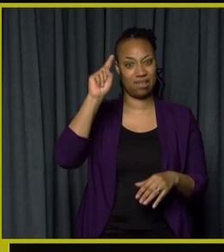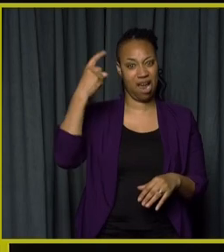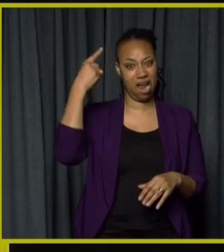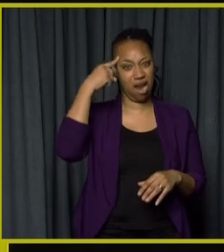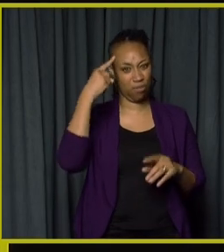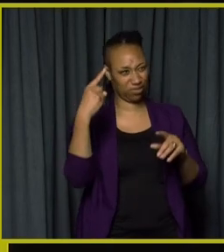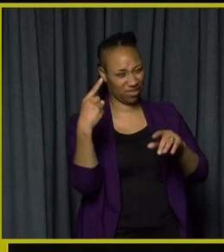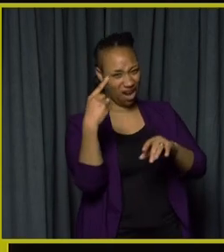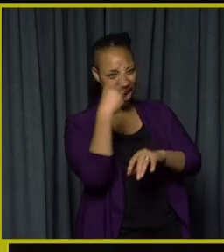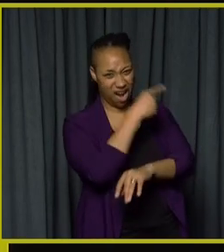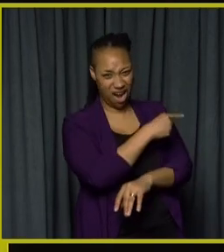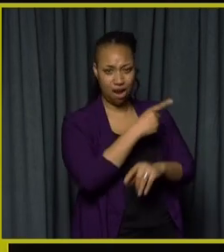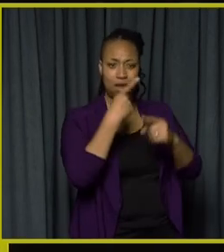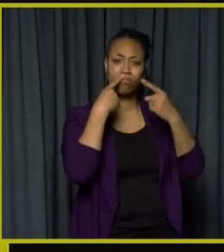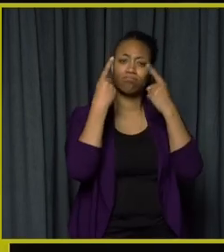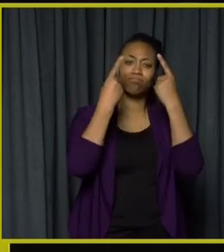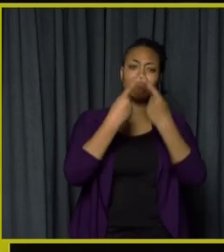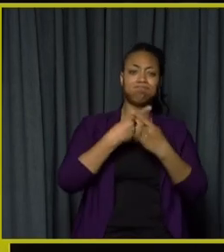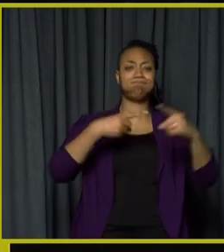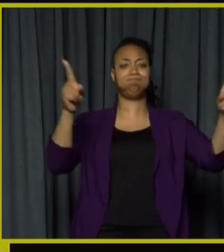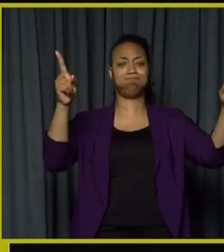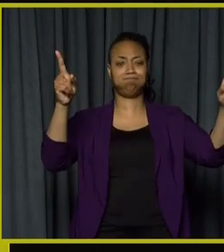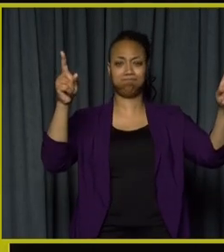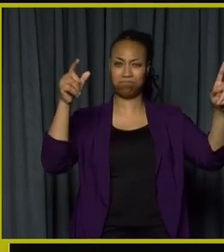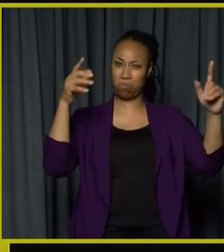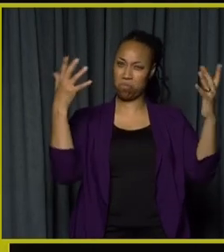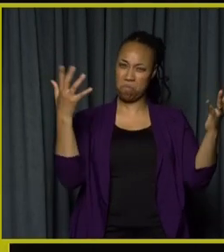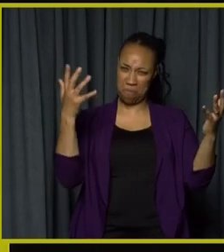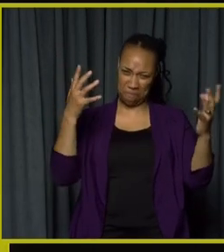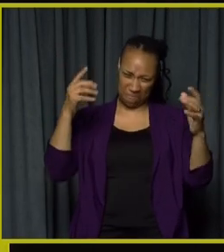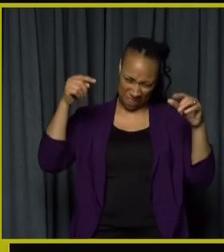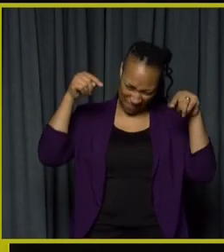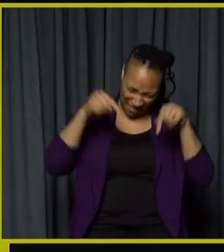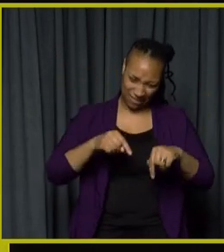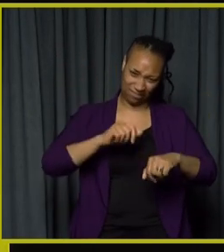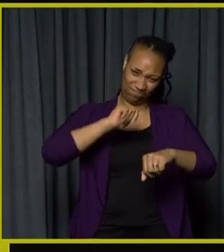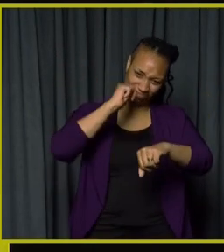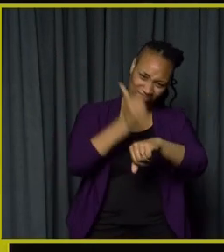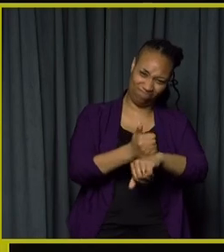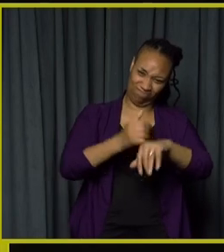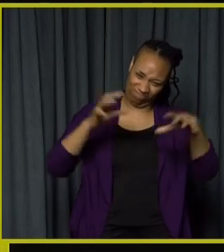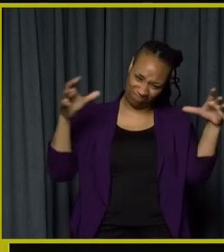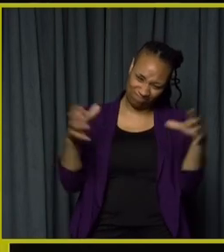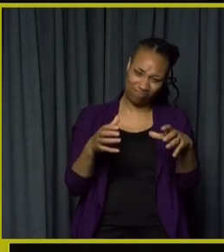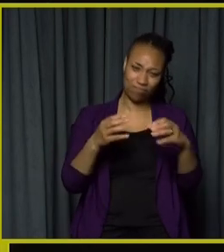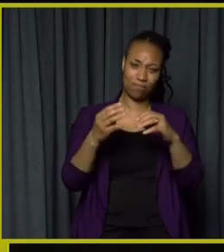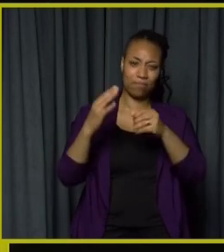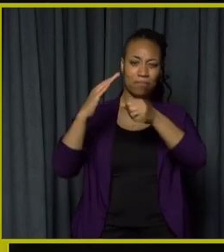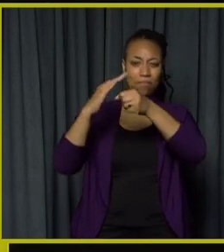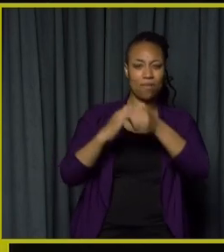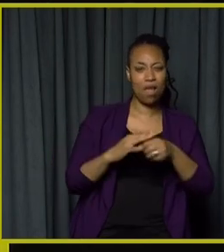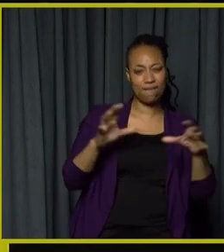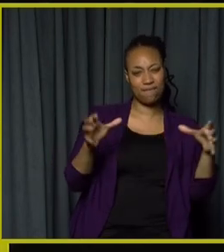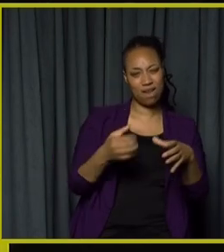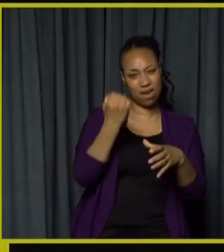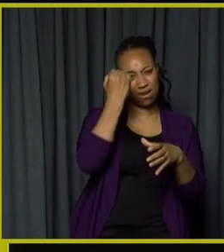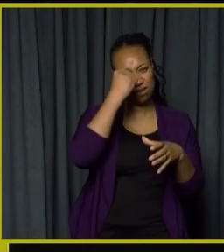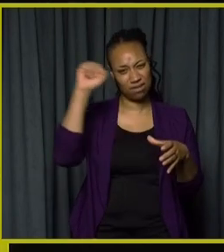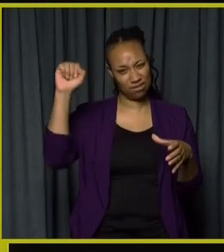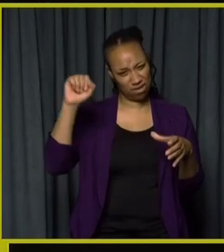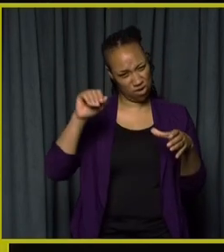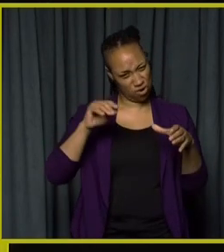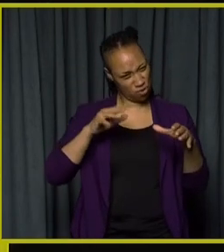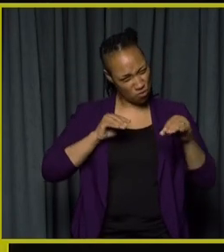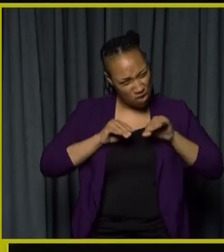Poor People's Campaign, a national call for a moral revival, with our eye on the Reconstruction Movement of the